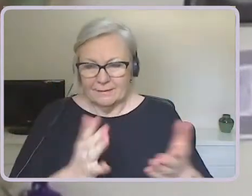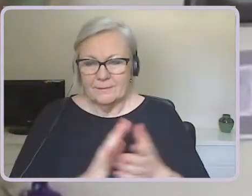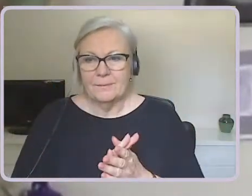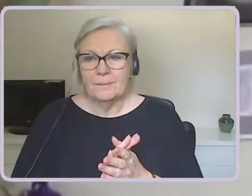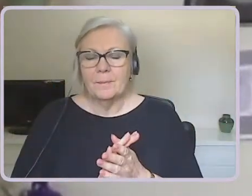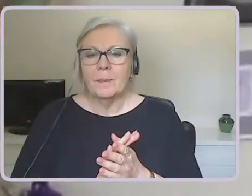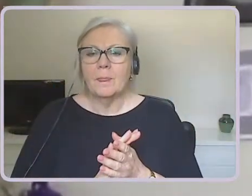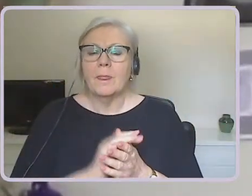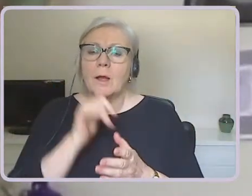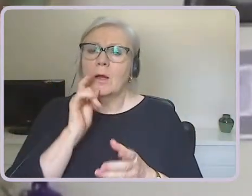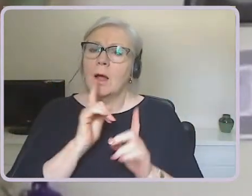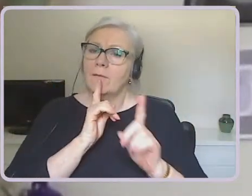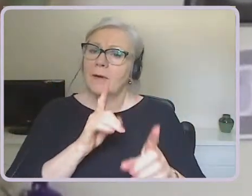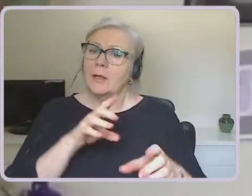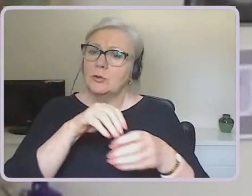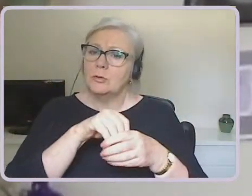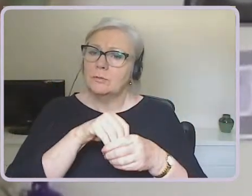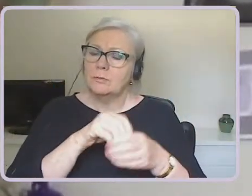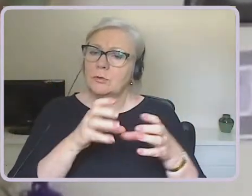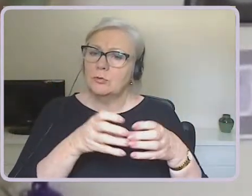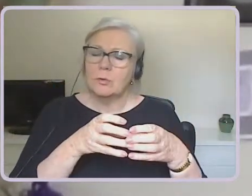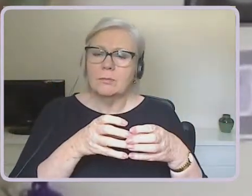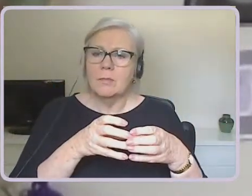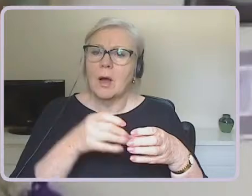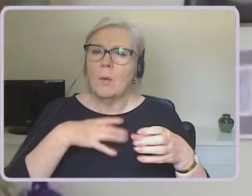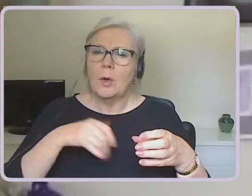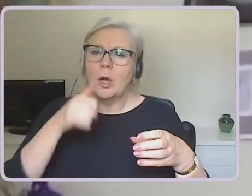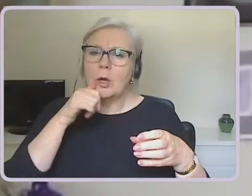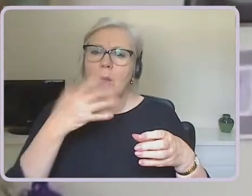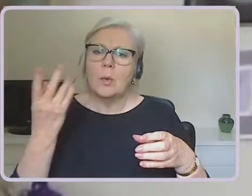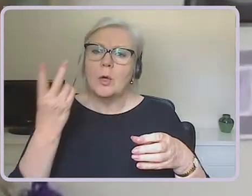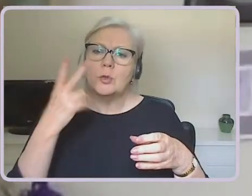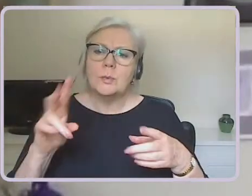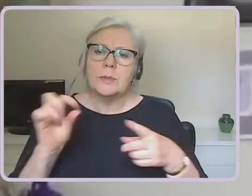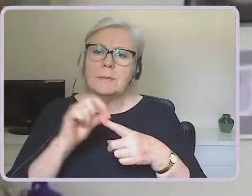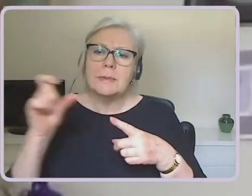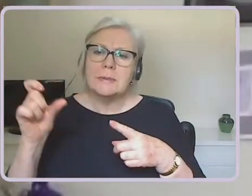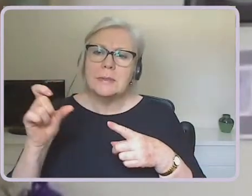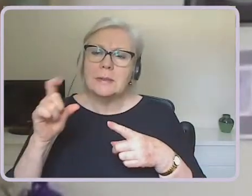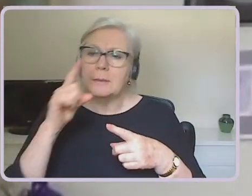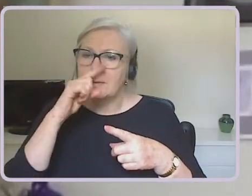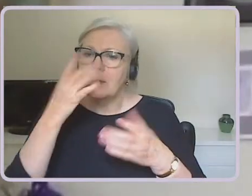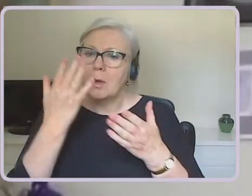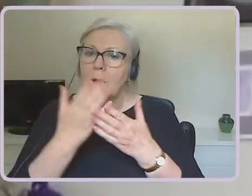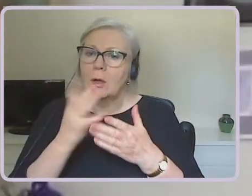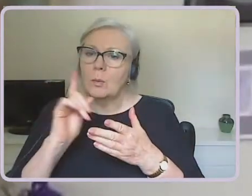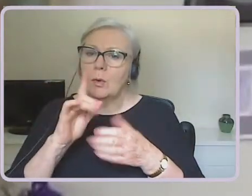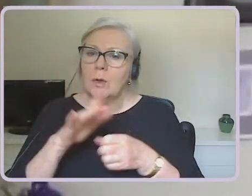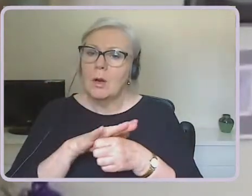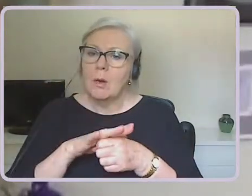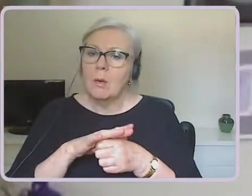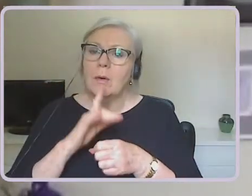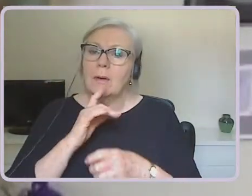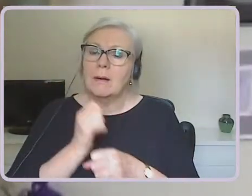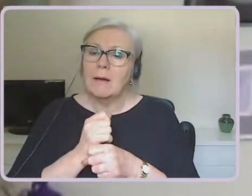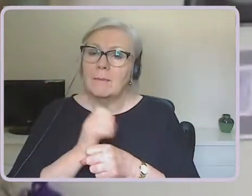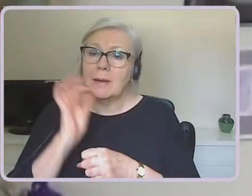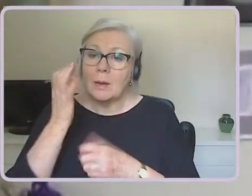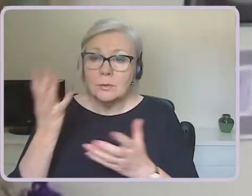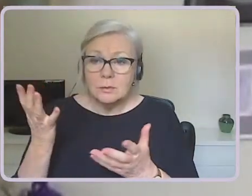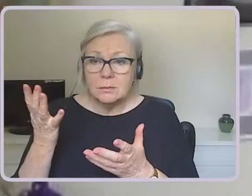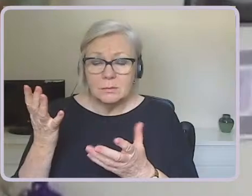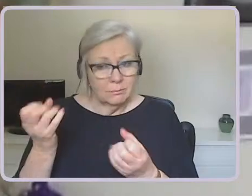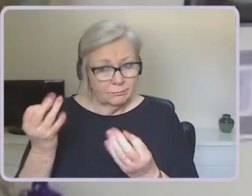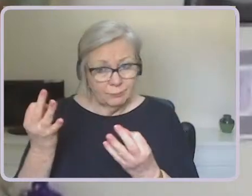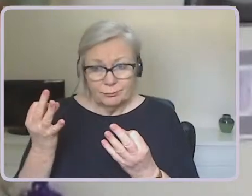advisory groups, I'd like to know where are the 20% of people on local government councils. We don't have disabled people